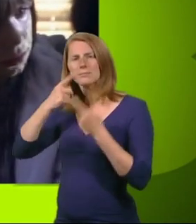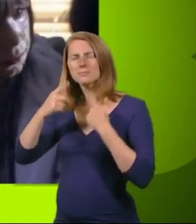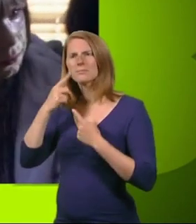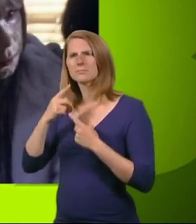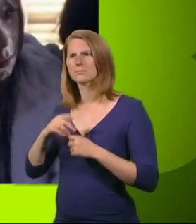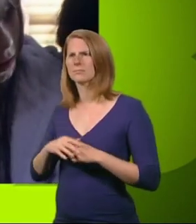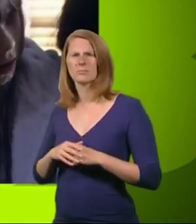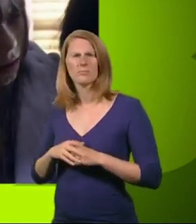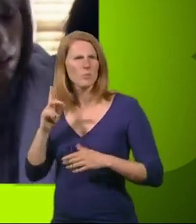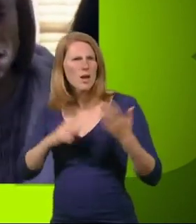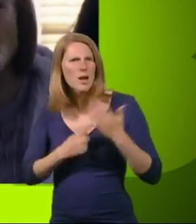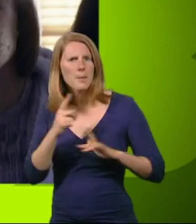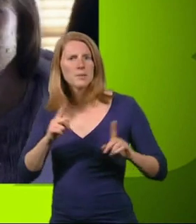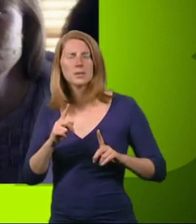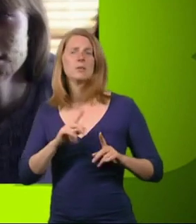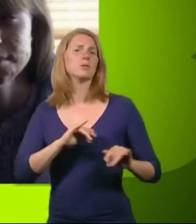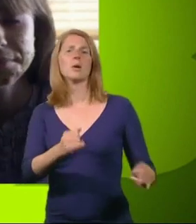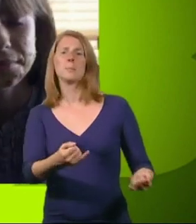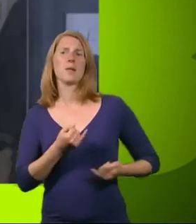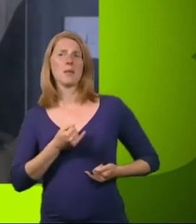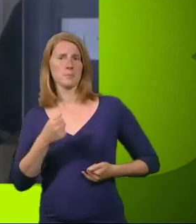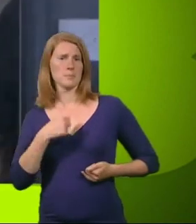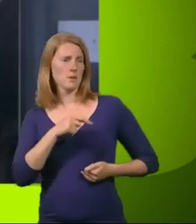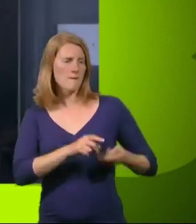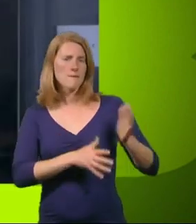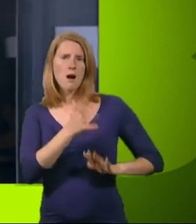What happened? Look, don't blame me. I put the fire out.